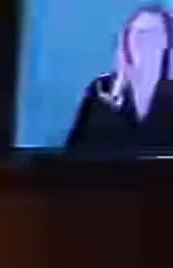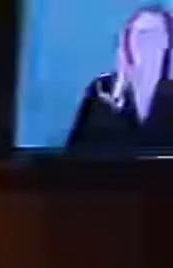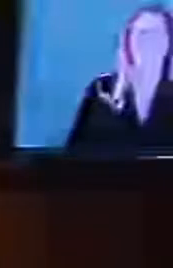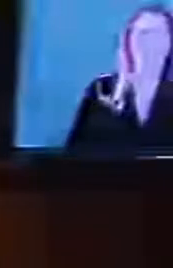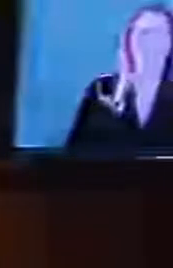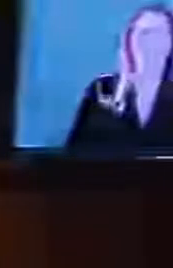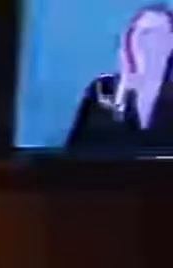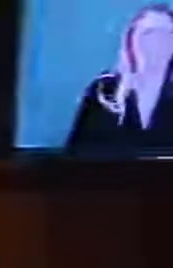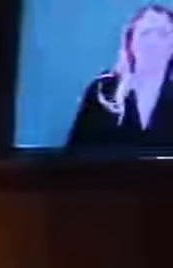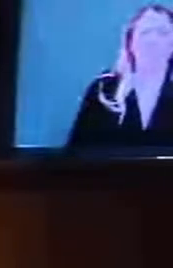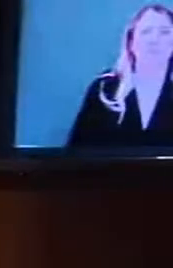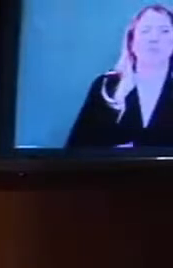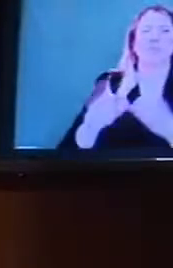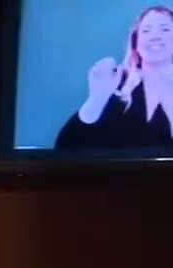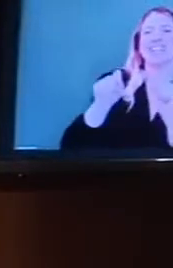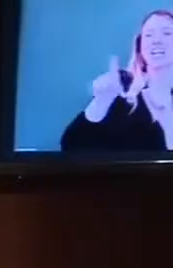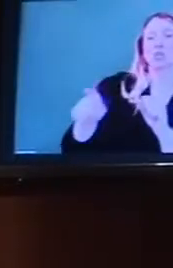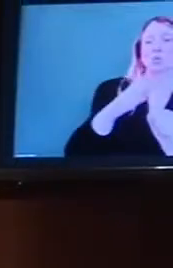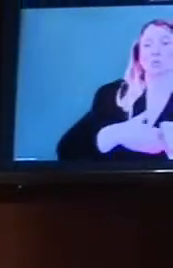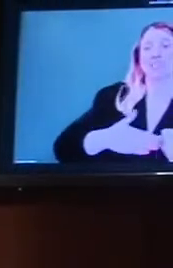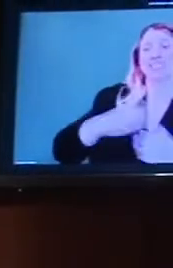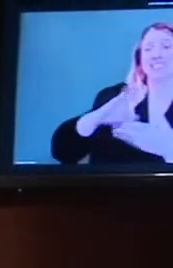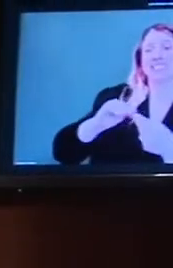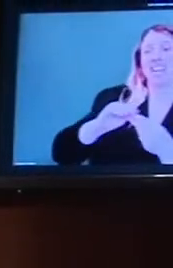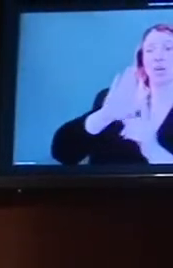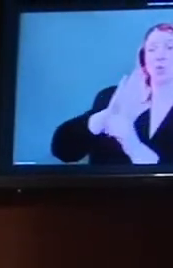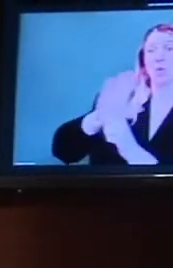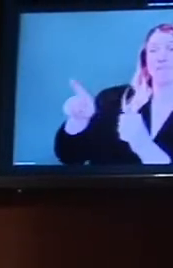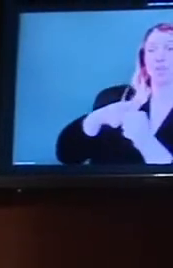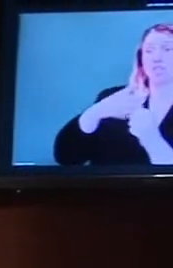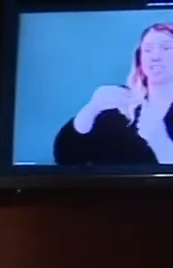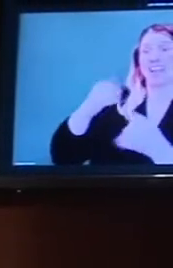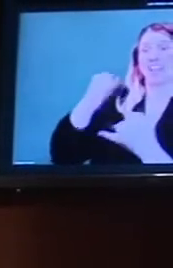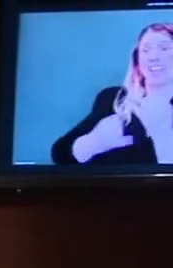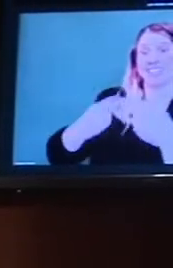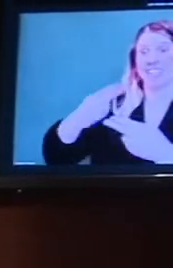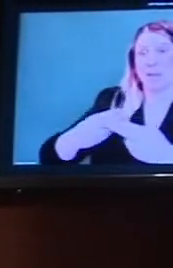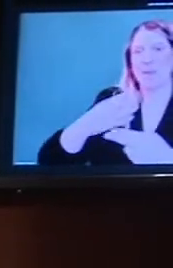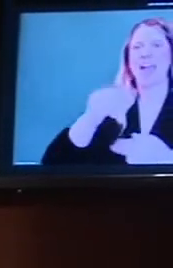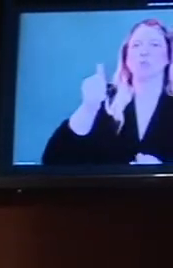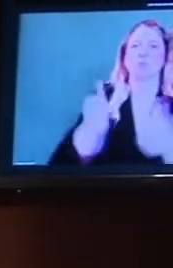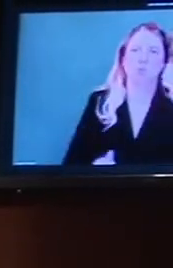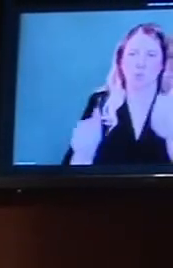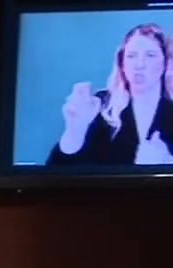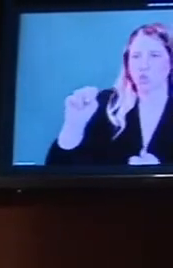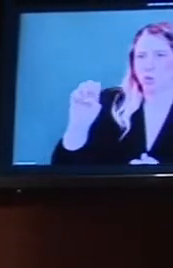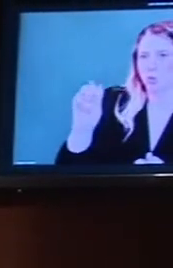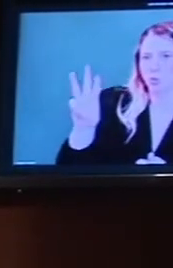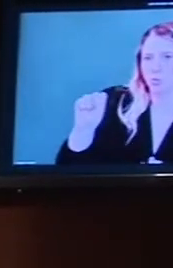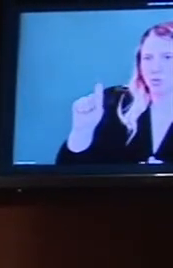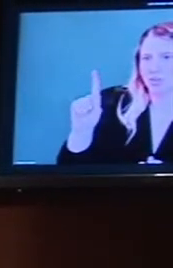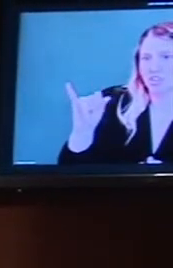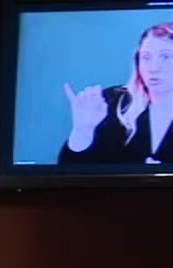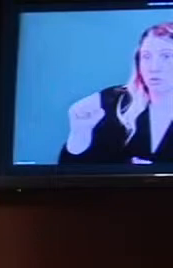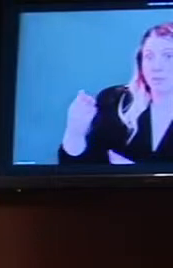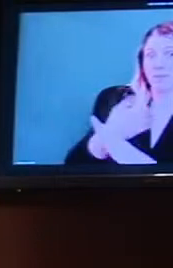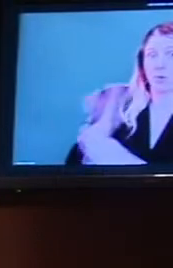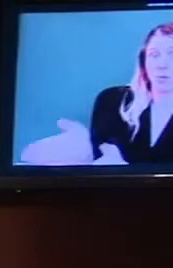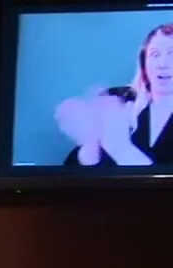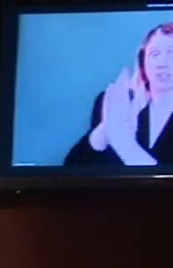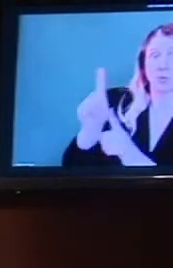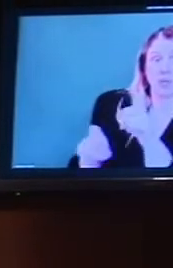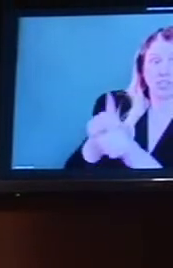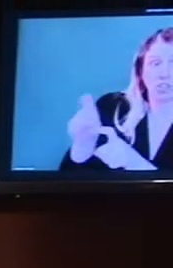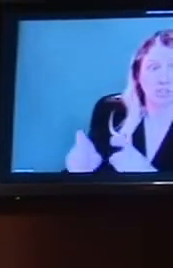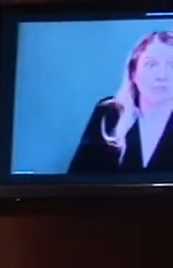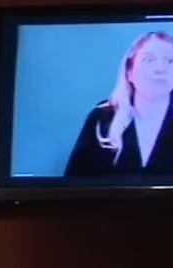Can you please say your first and last name and outlet before asking a question? By the way, my name is Eric Garcia, The Independent. Thank you.